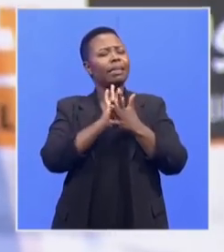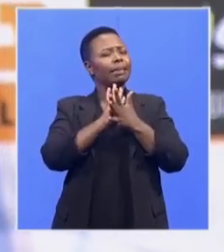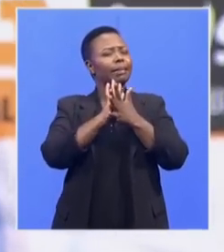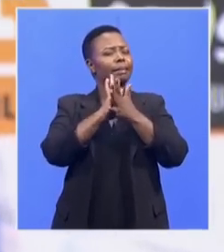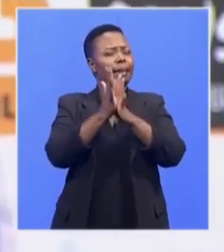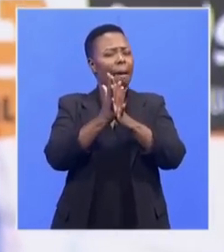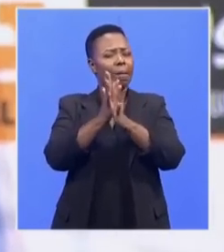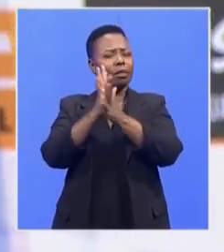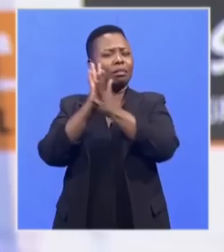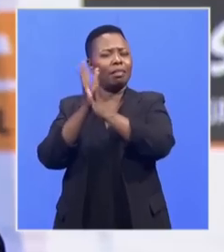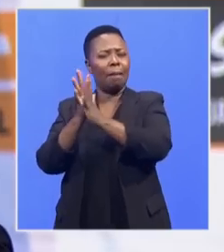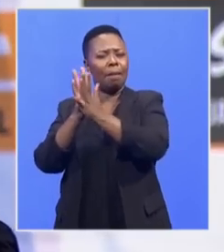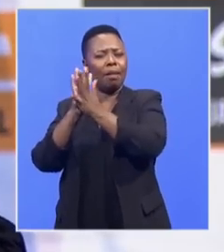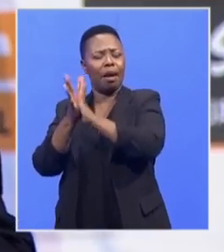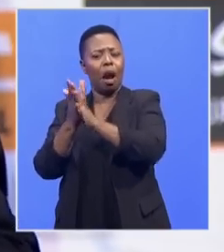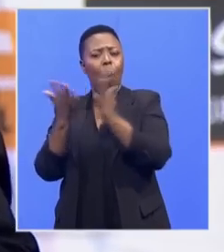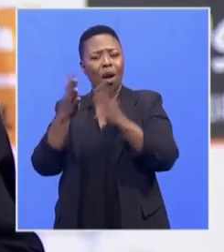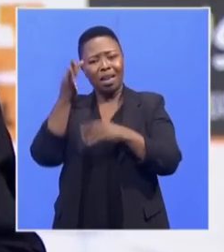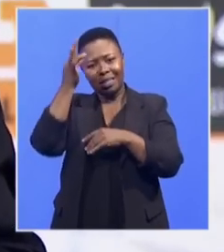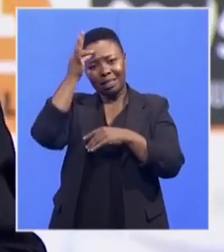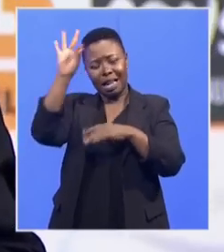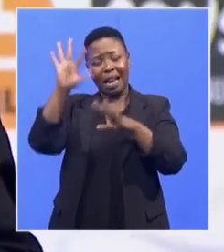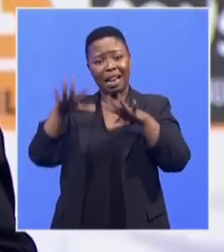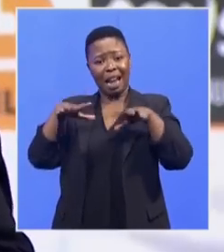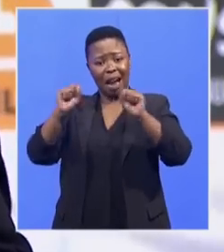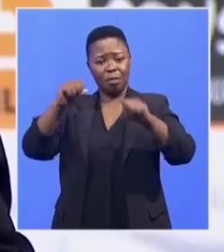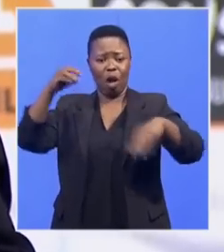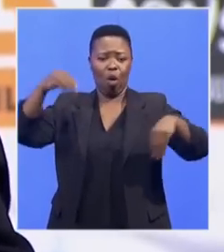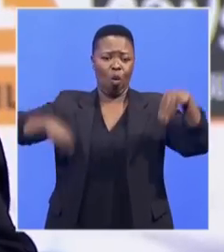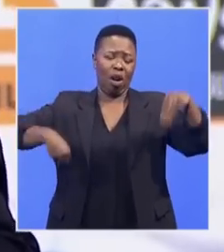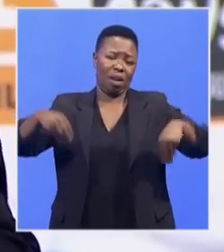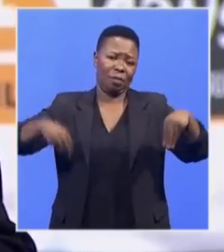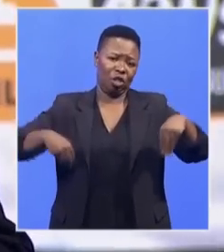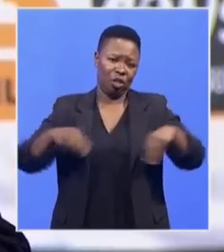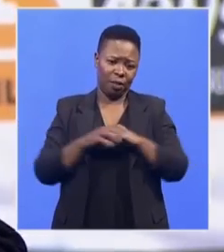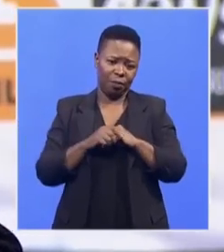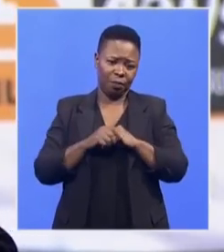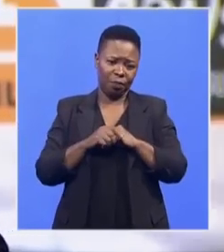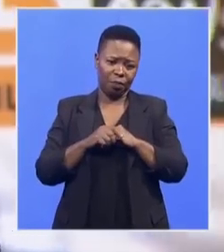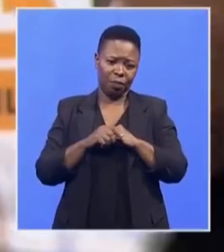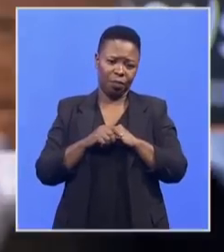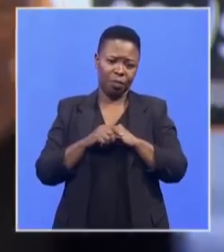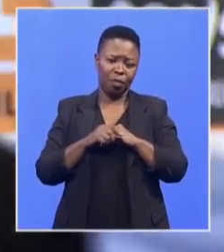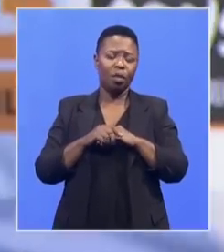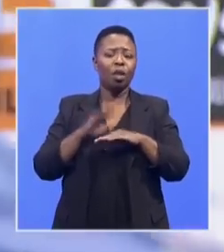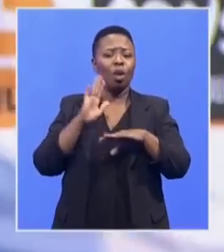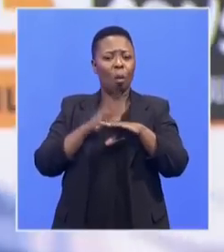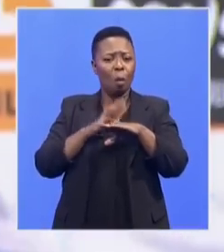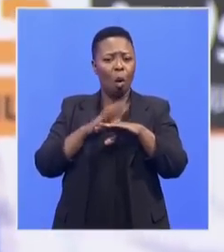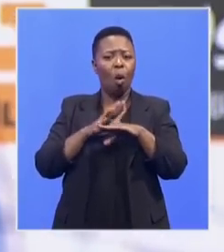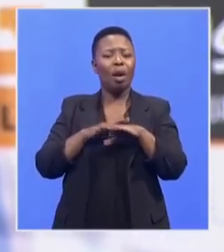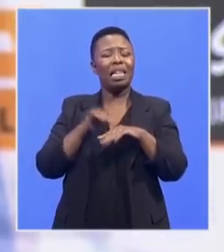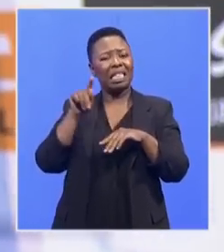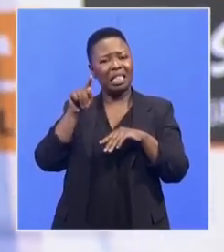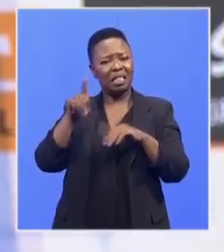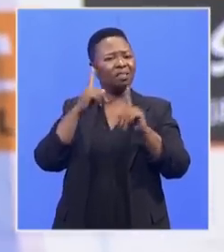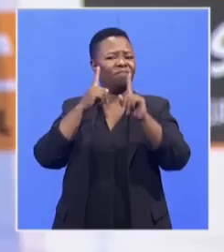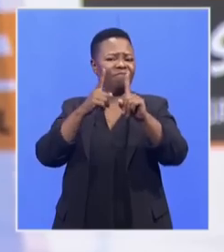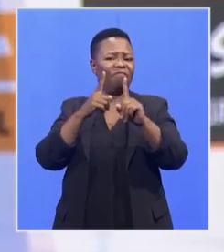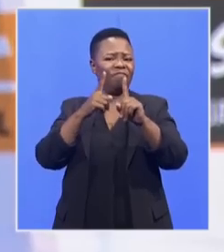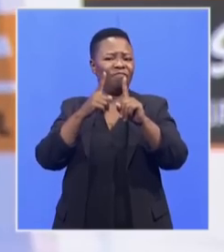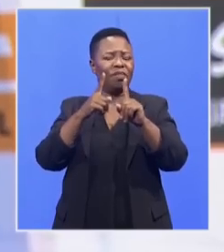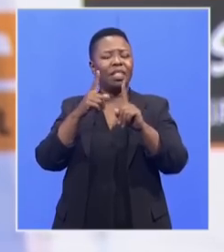and corruption and concerted efforts to weaken our state and